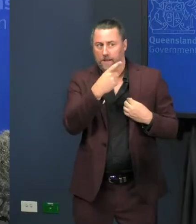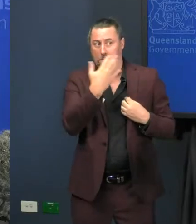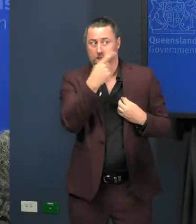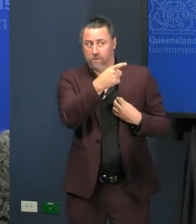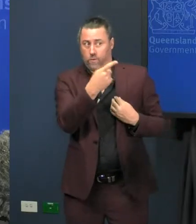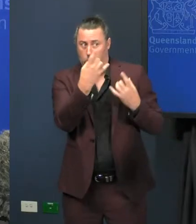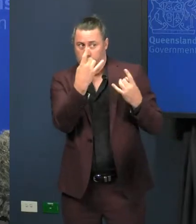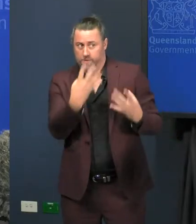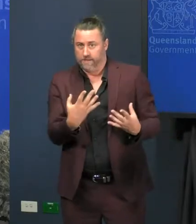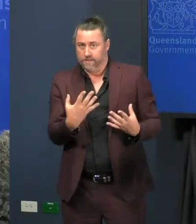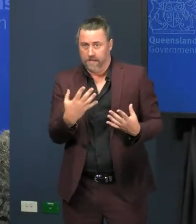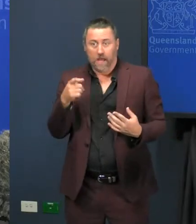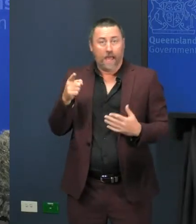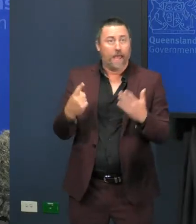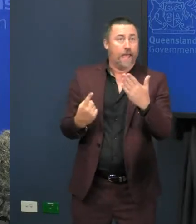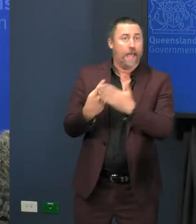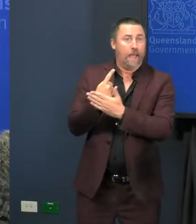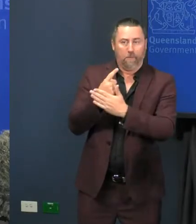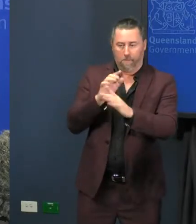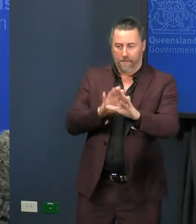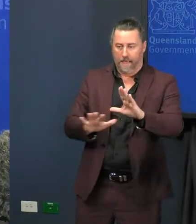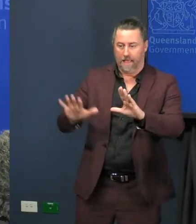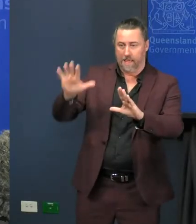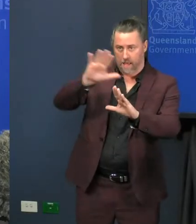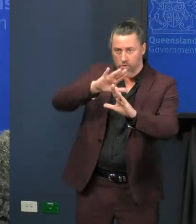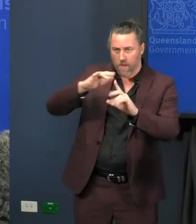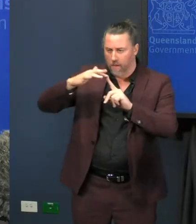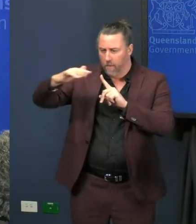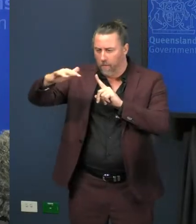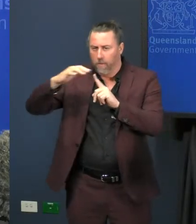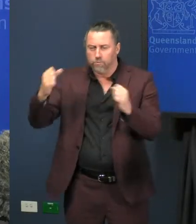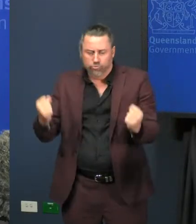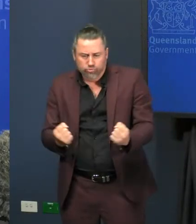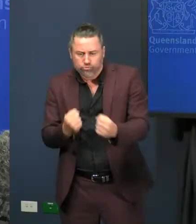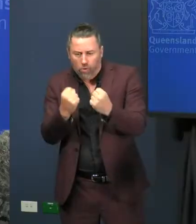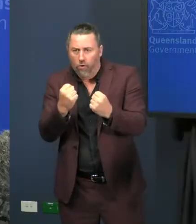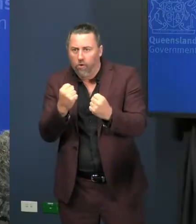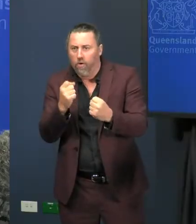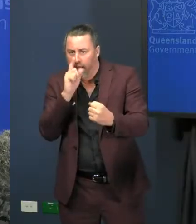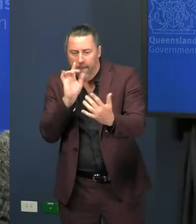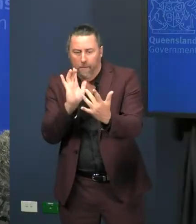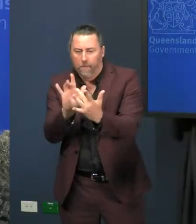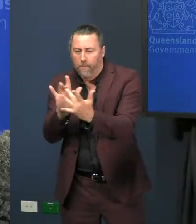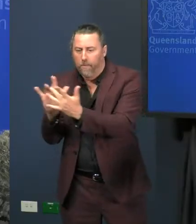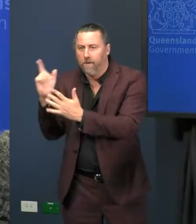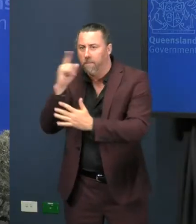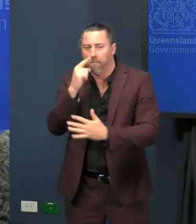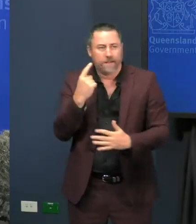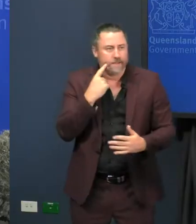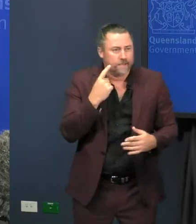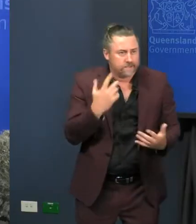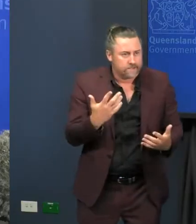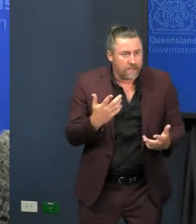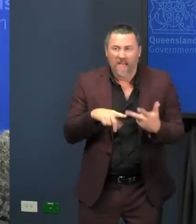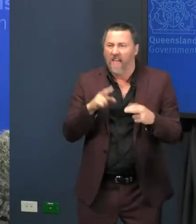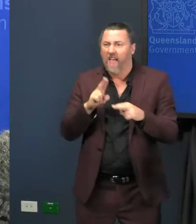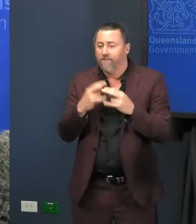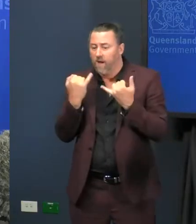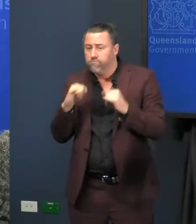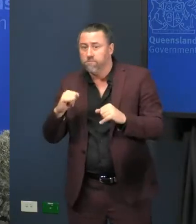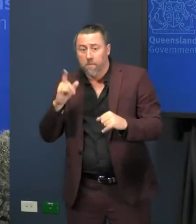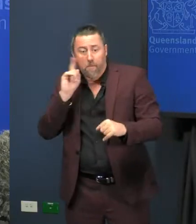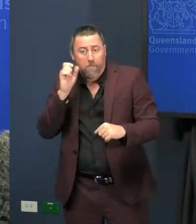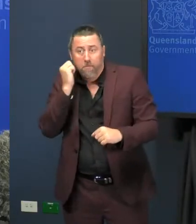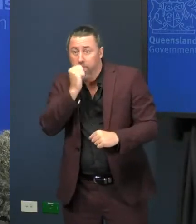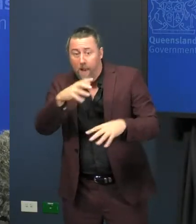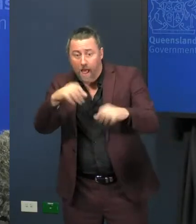with our communication providers around about pre-positioning and making sure their systems have redundancy to